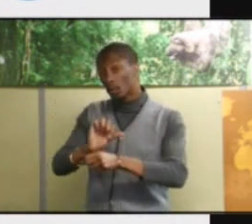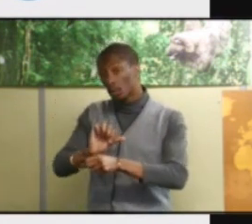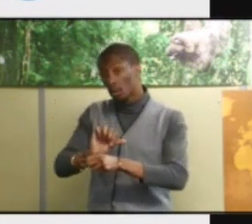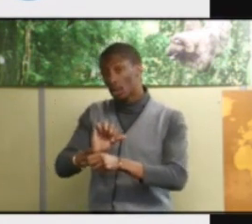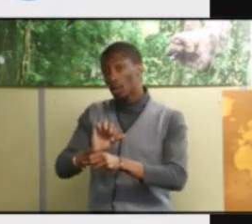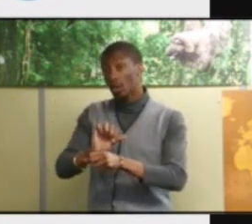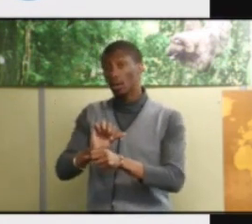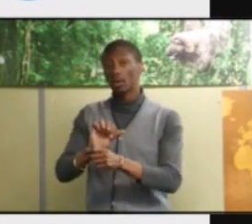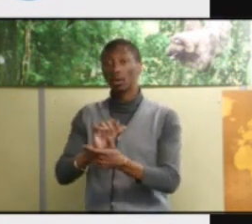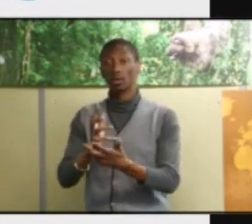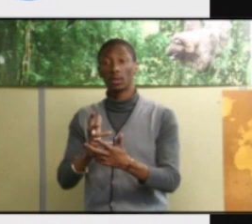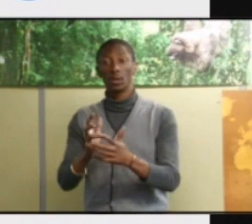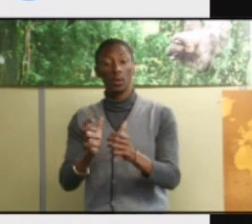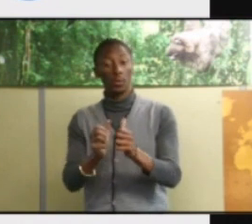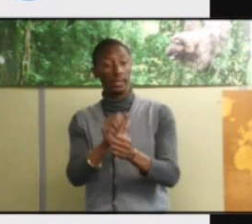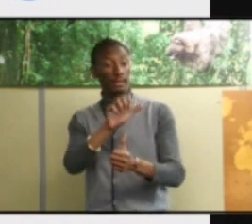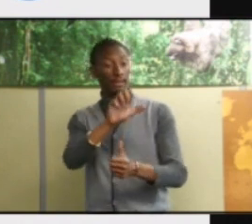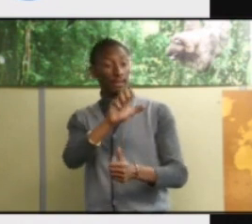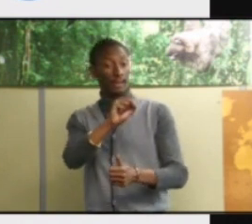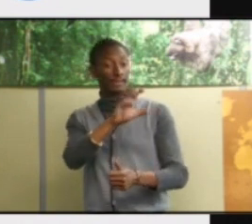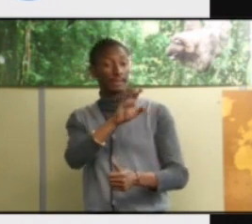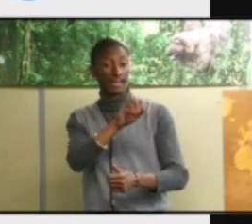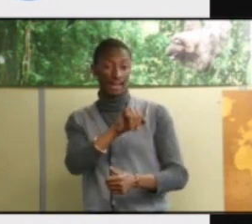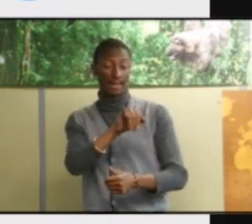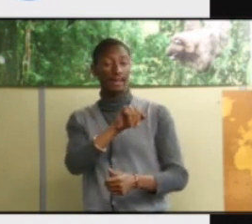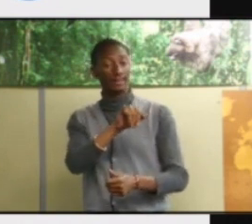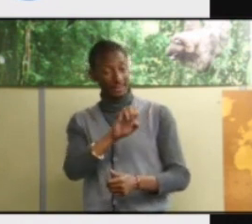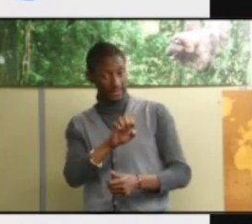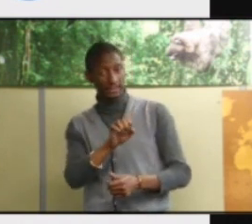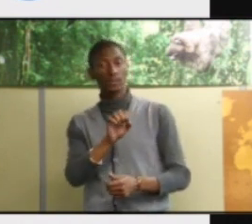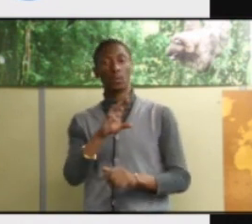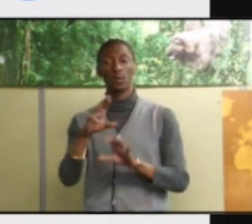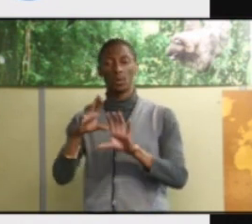with either Smithsonian Exhibits or an outside fabricator.